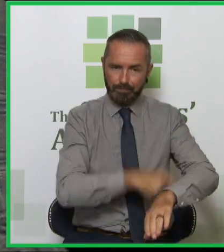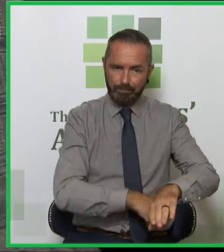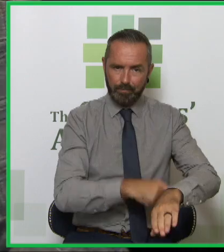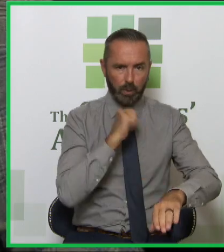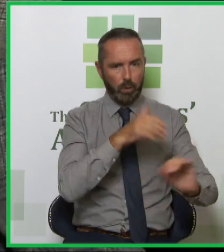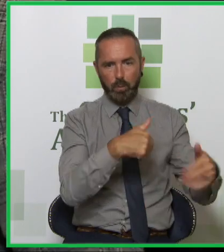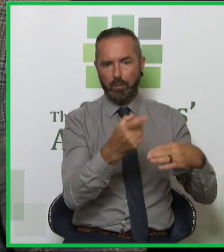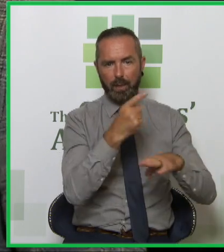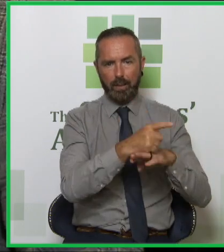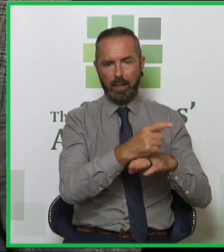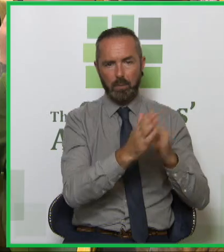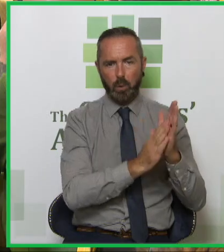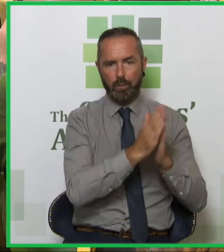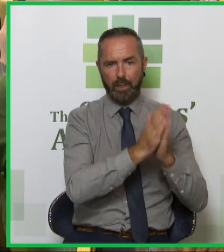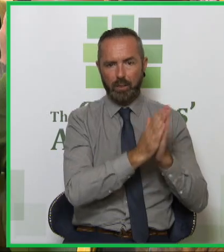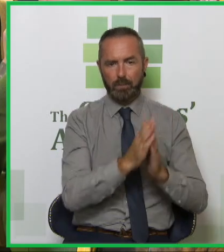provide that motivation.